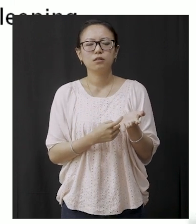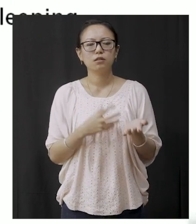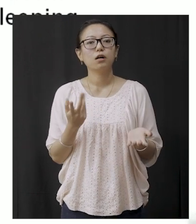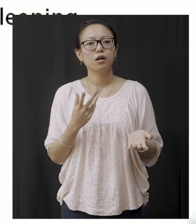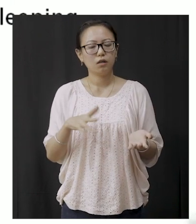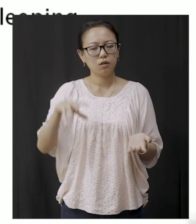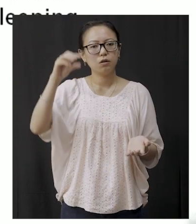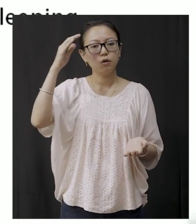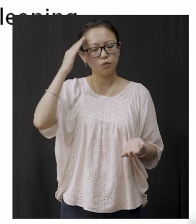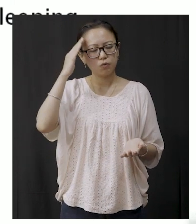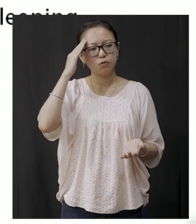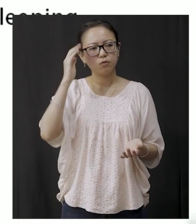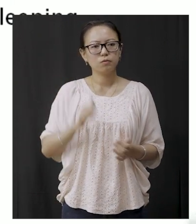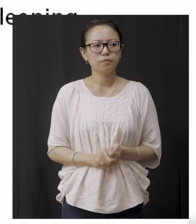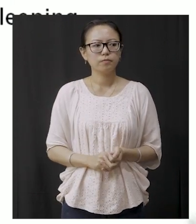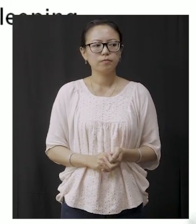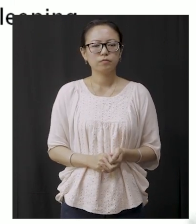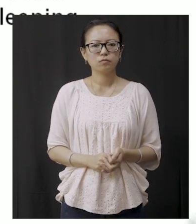Tall trees. This is